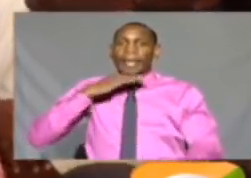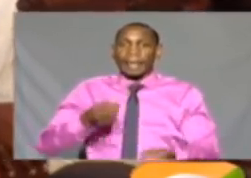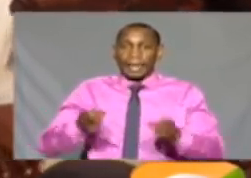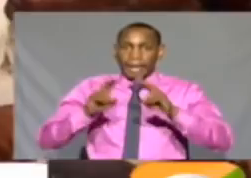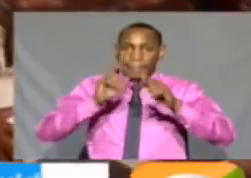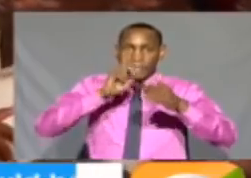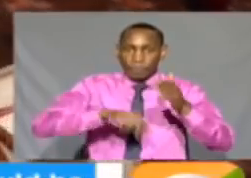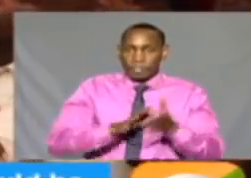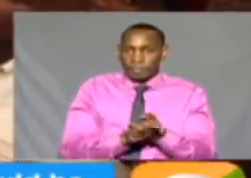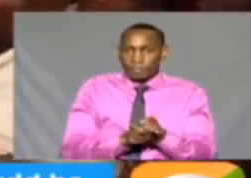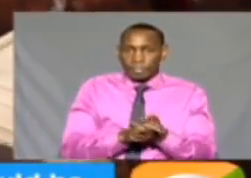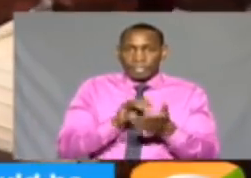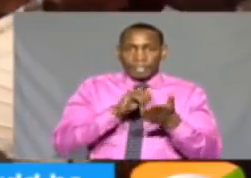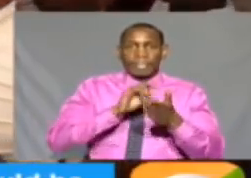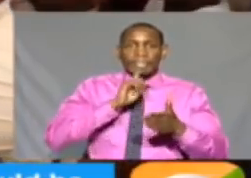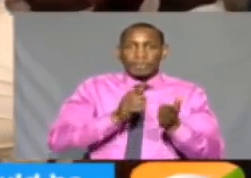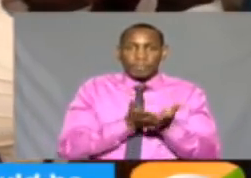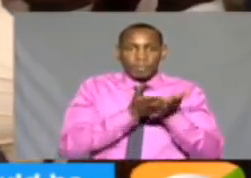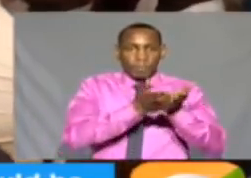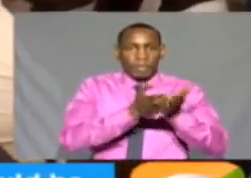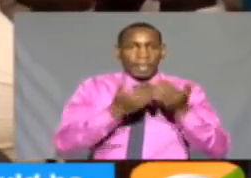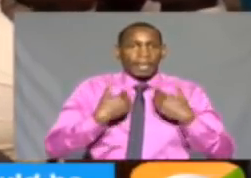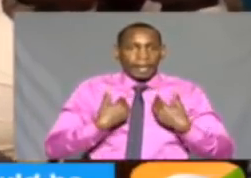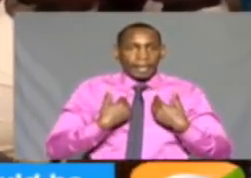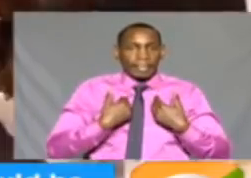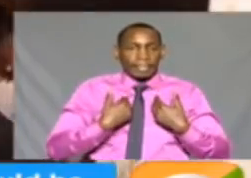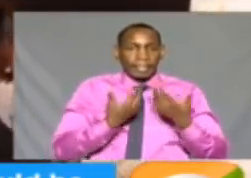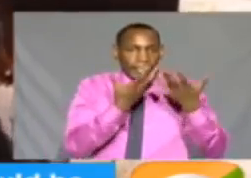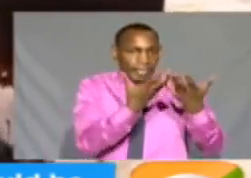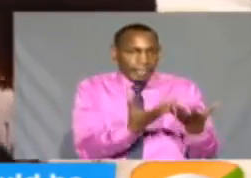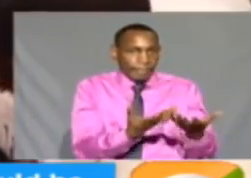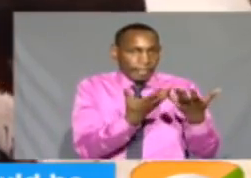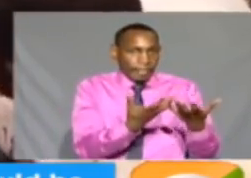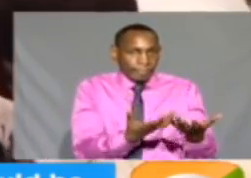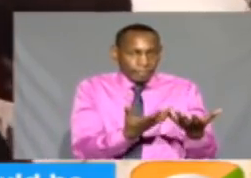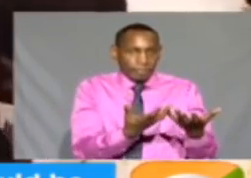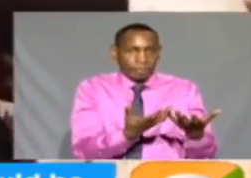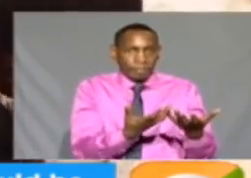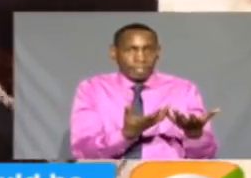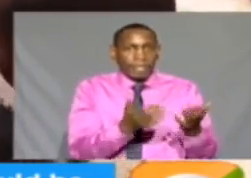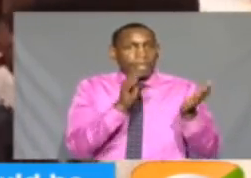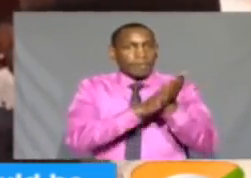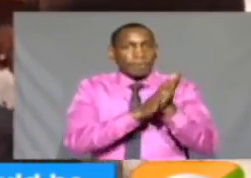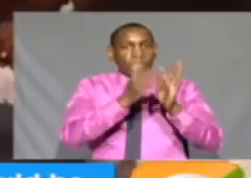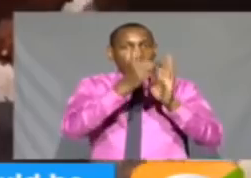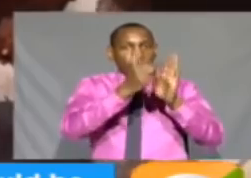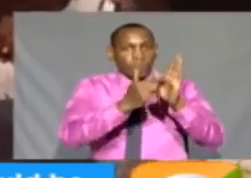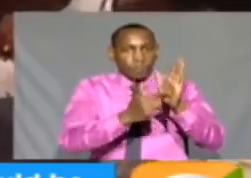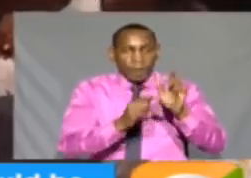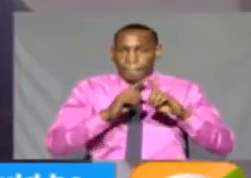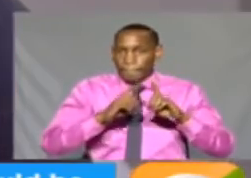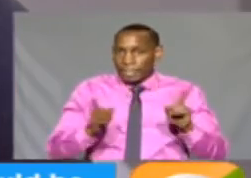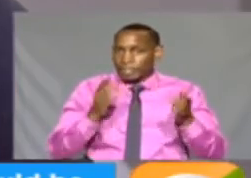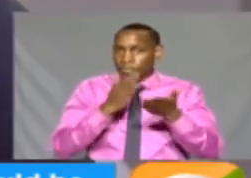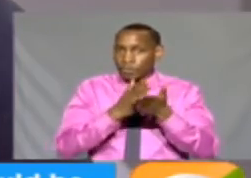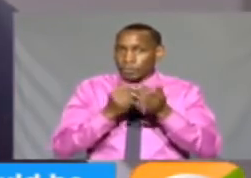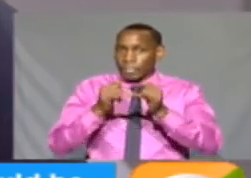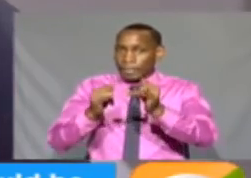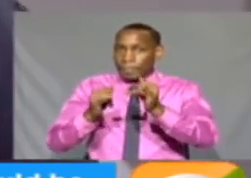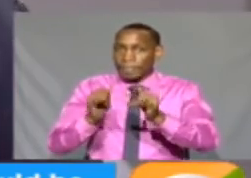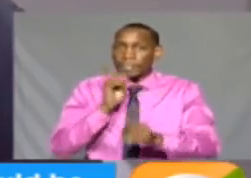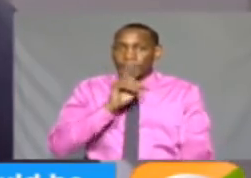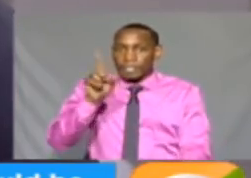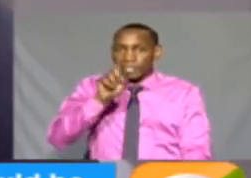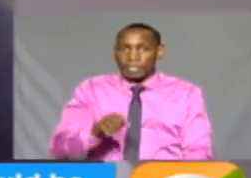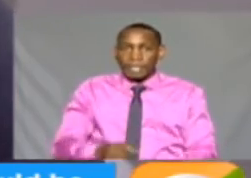Of course, there are all issues that said that the vessel had carried weights above its limit. There are a raft of recommendations that were made, but were they ever implemented? For